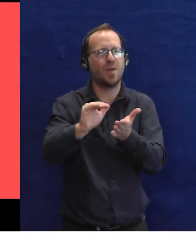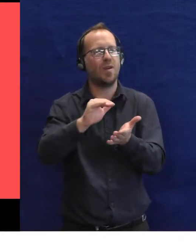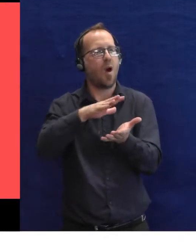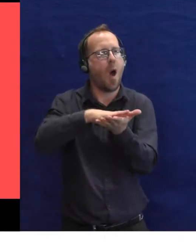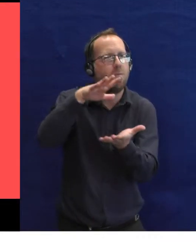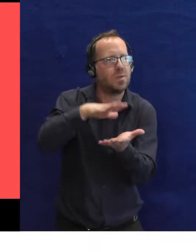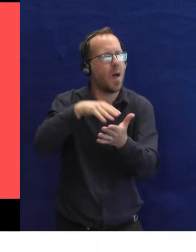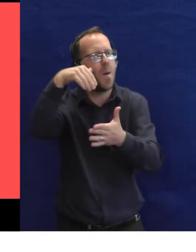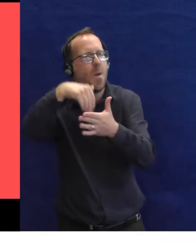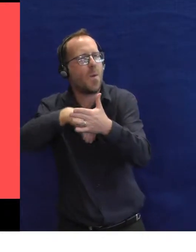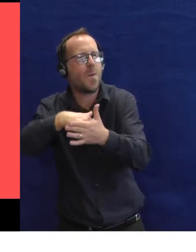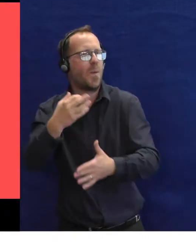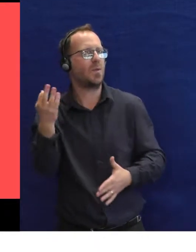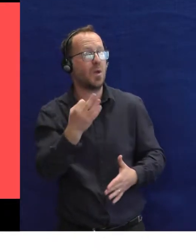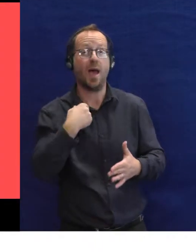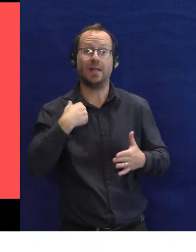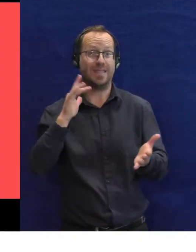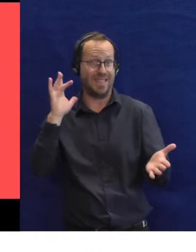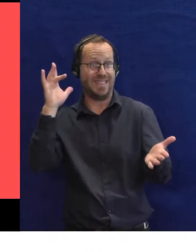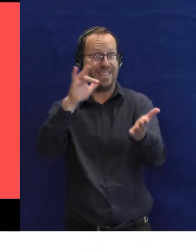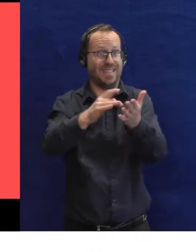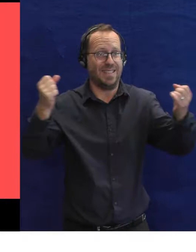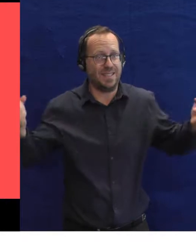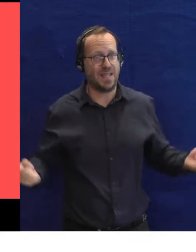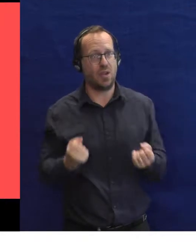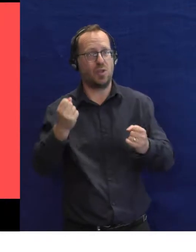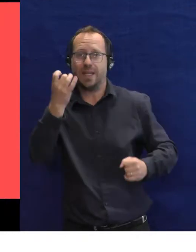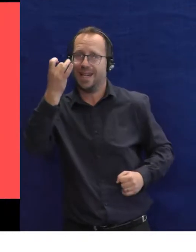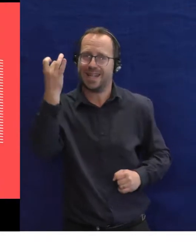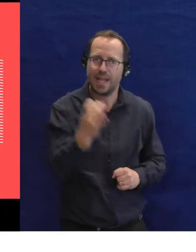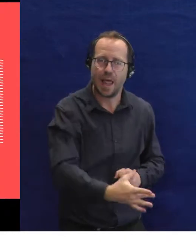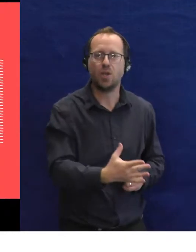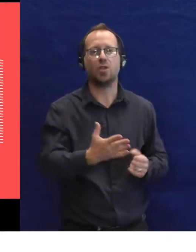the right thing easier, cheaper, and quicker.